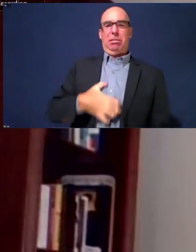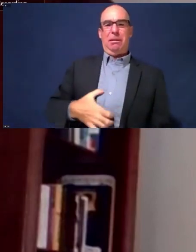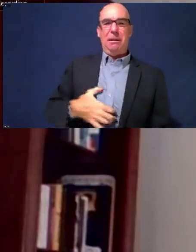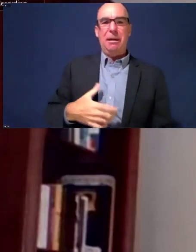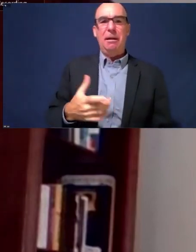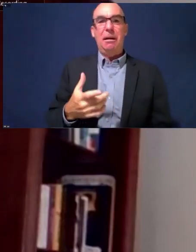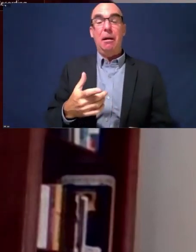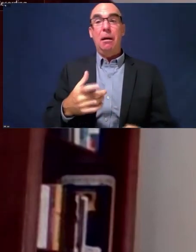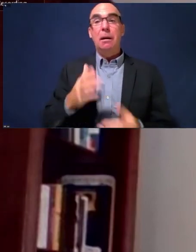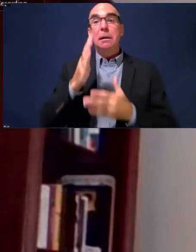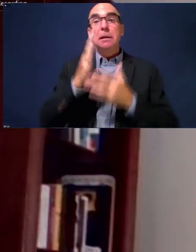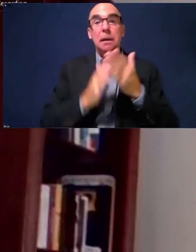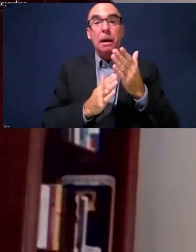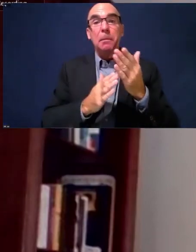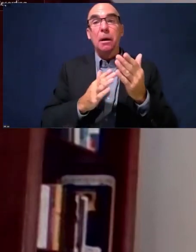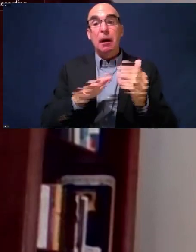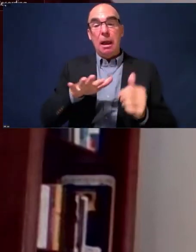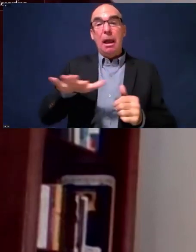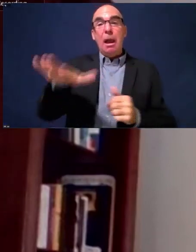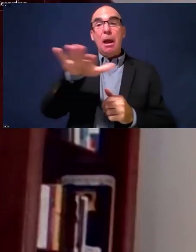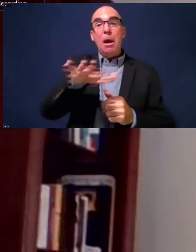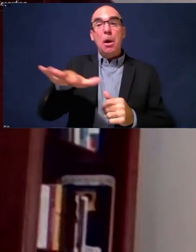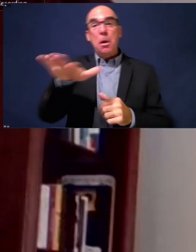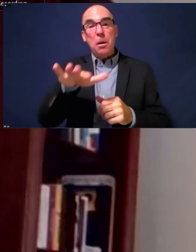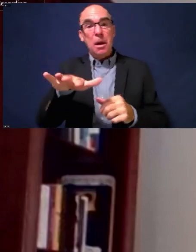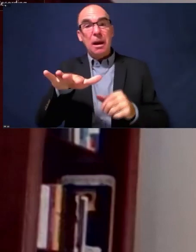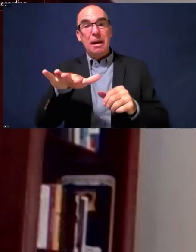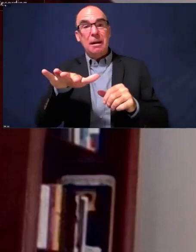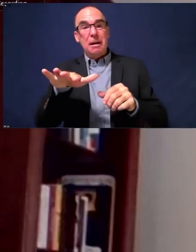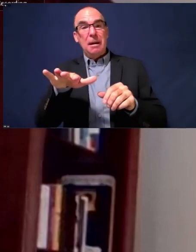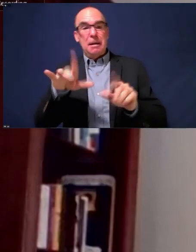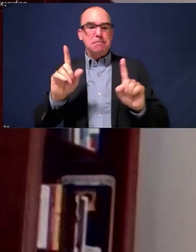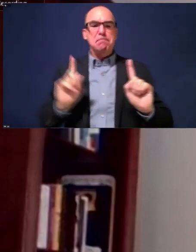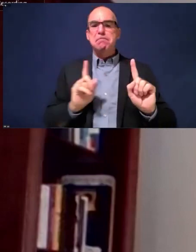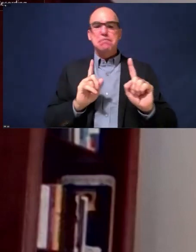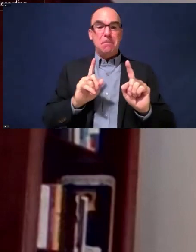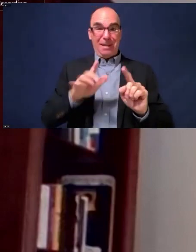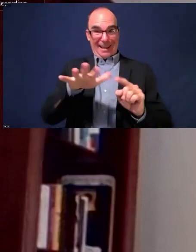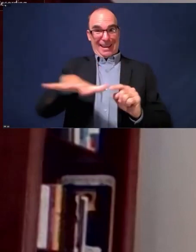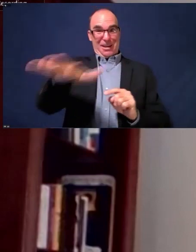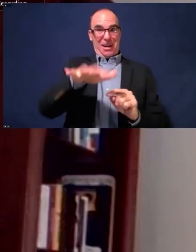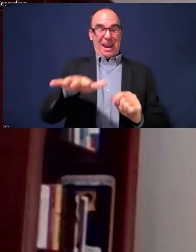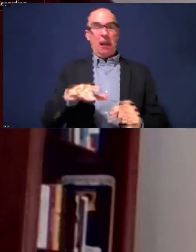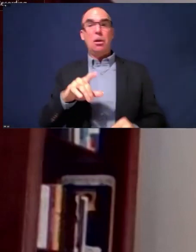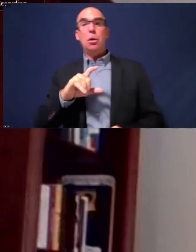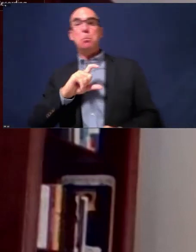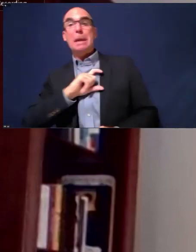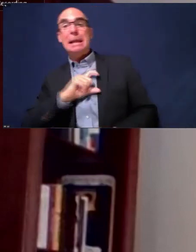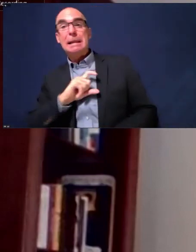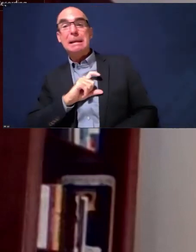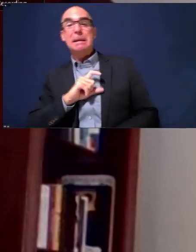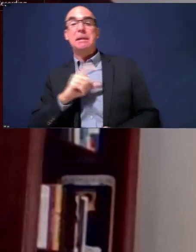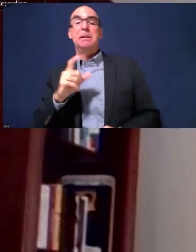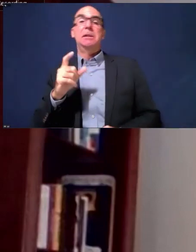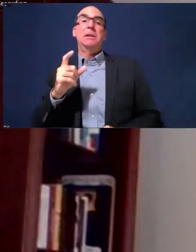students, faculty, and staff are routinely profiled and surveilled by members of the campus community,